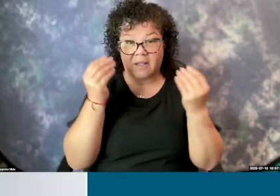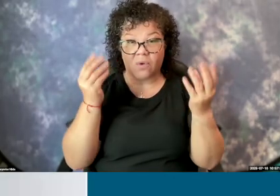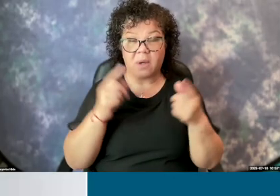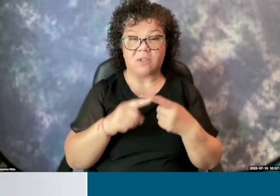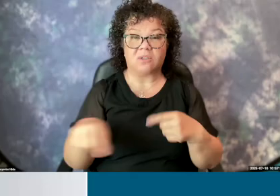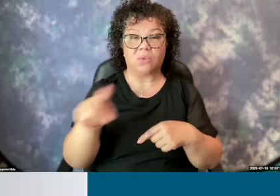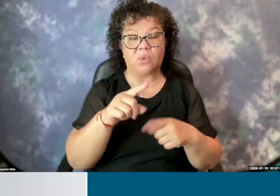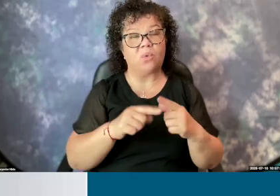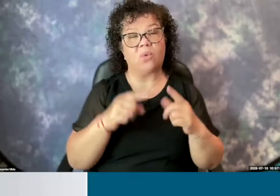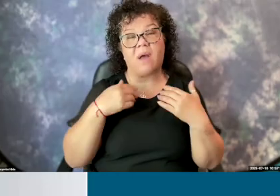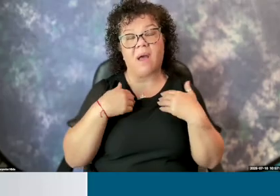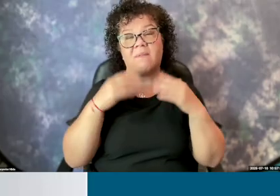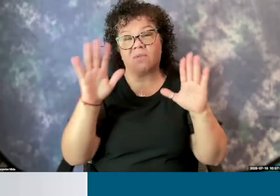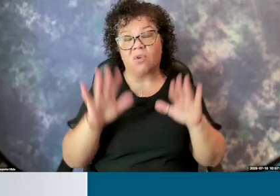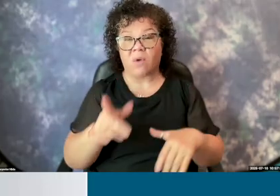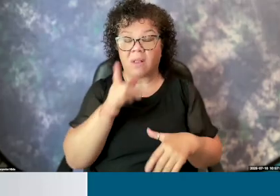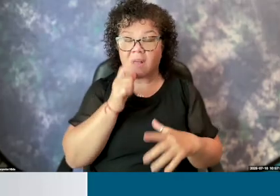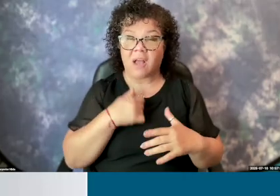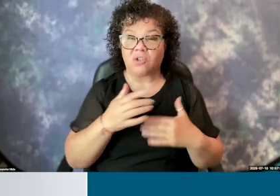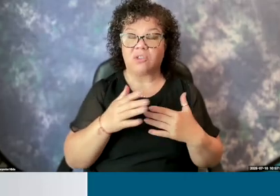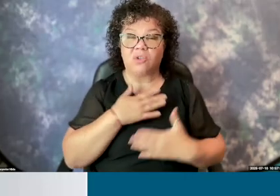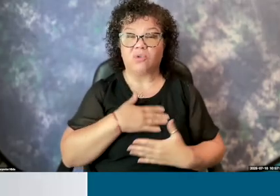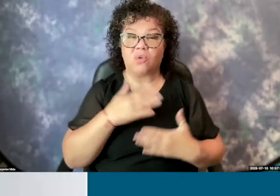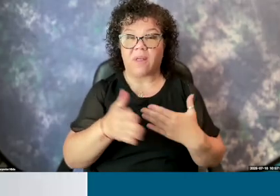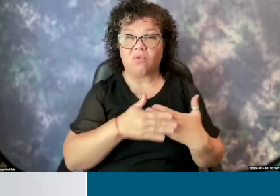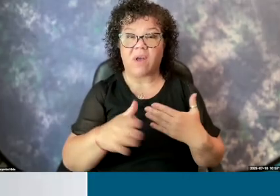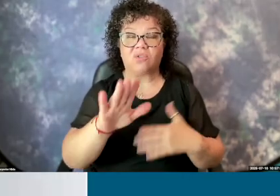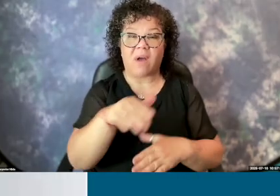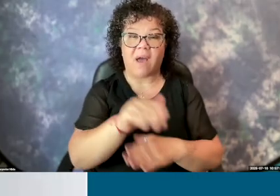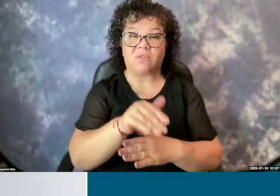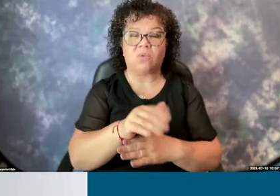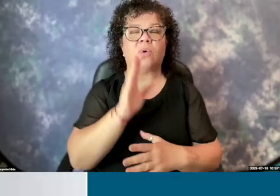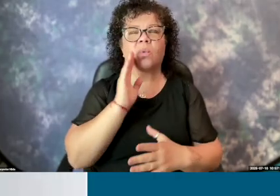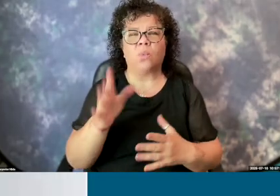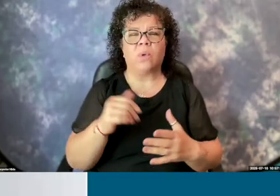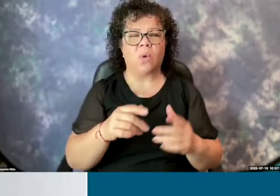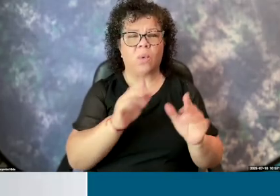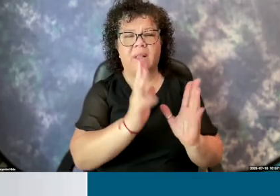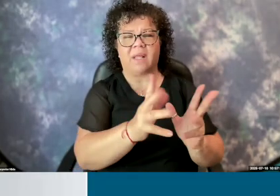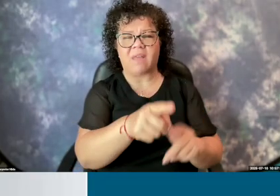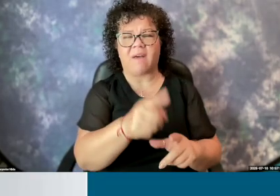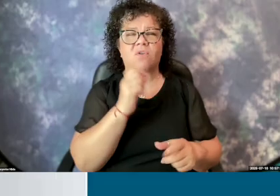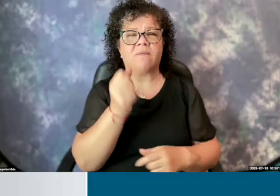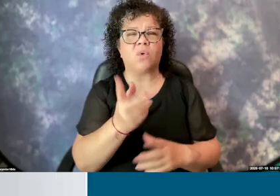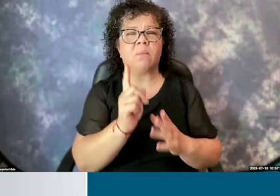rest of your afternoon. And we will leave the contact us slide up for a few moments if folks want to take down any of the